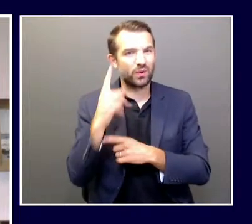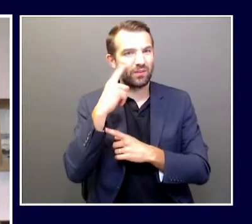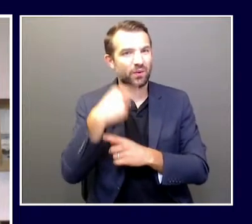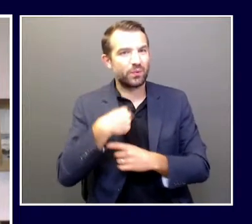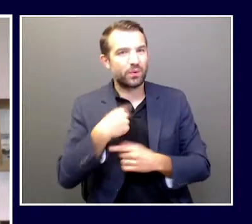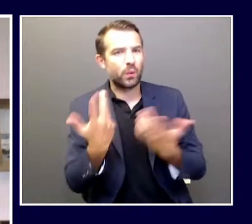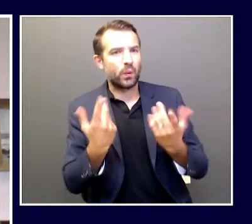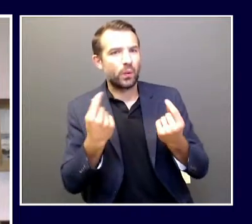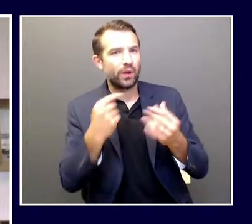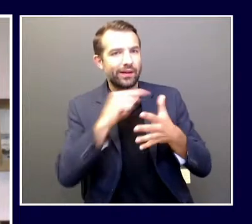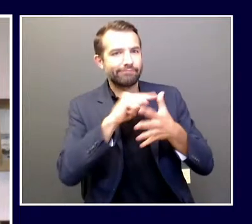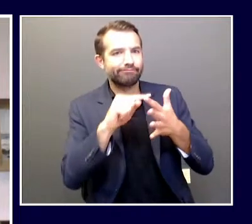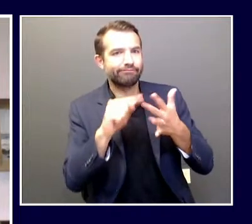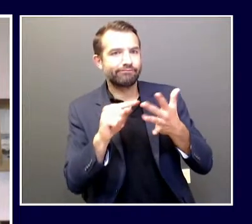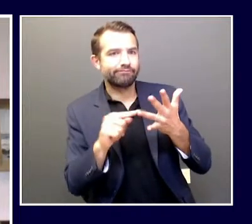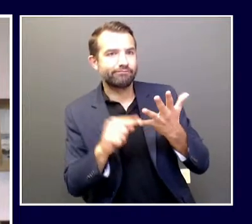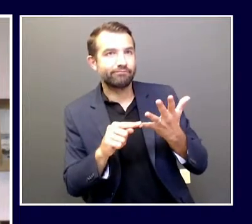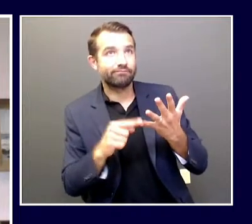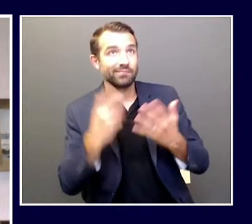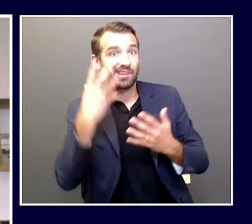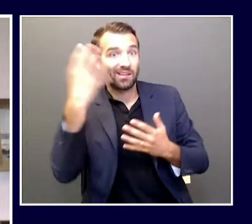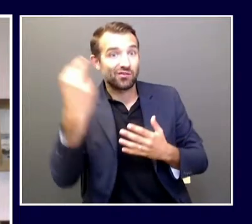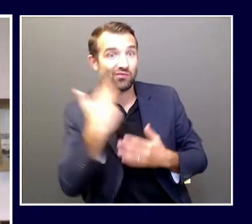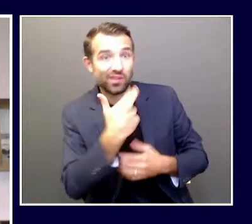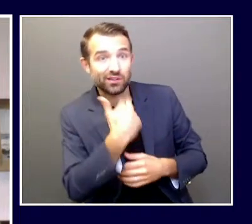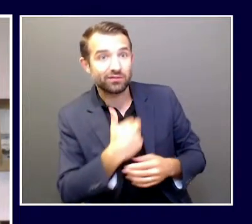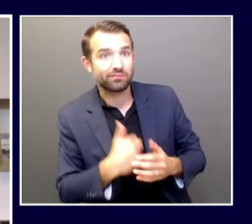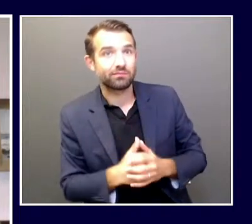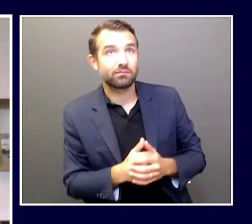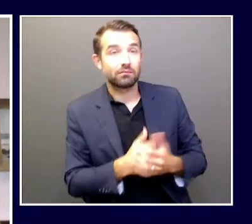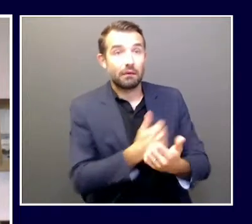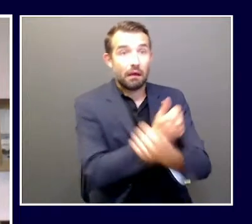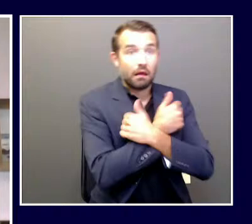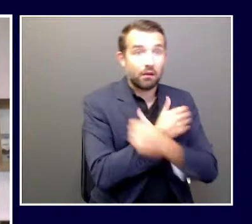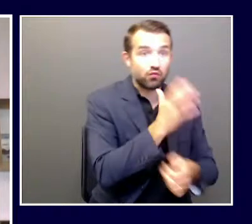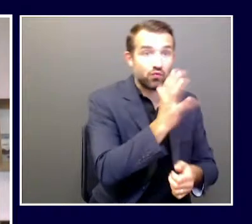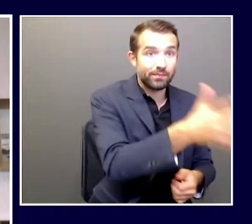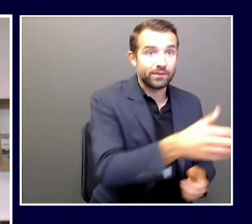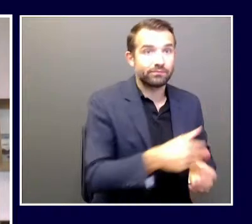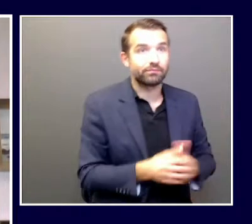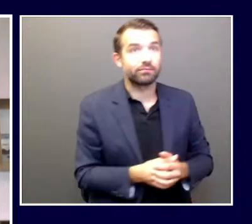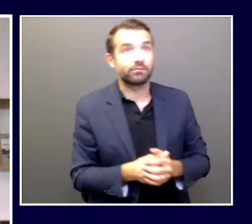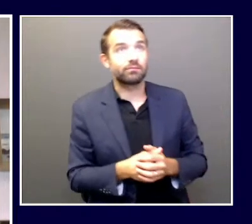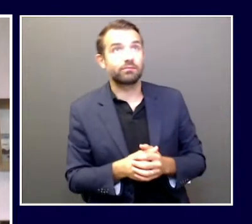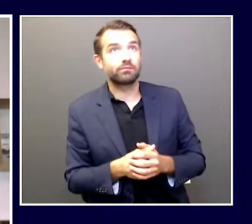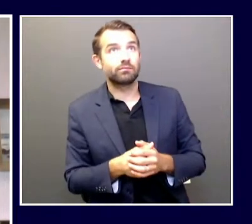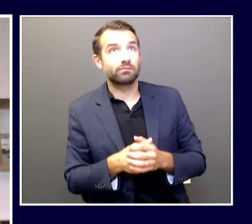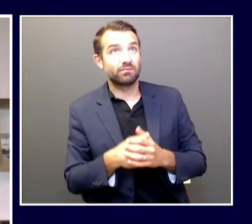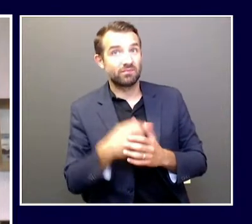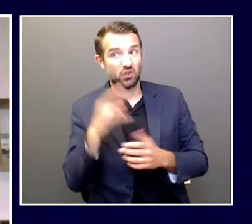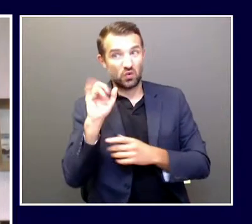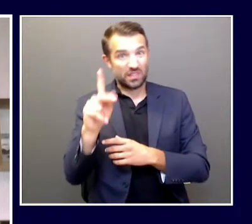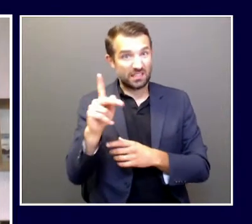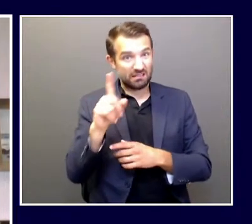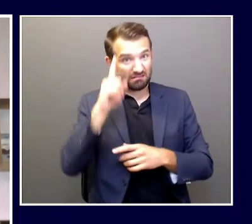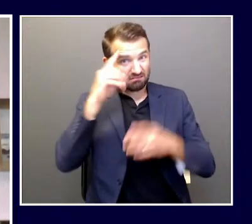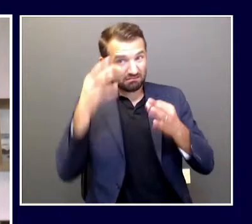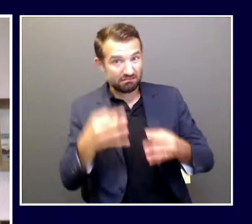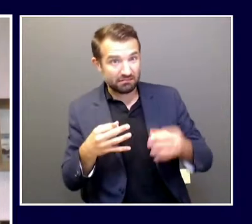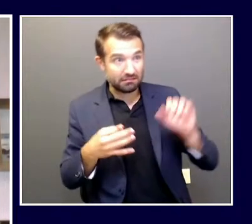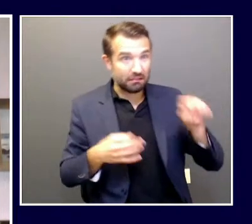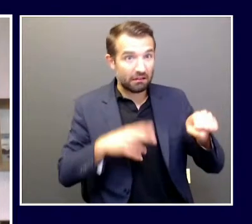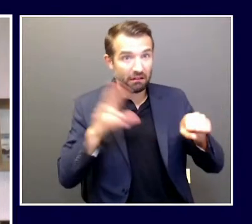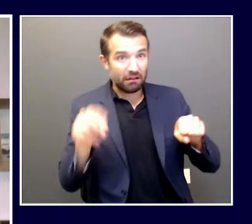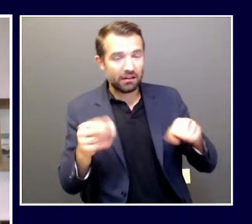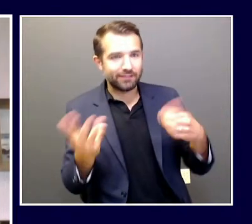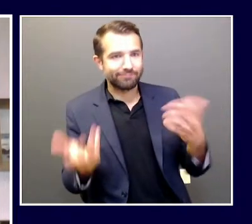to eat, to laugh, and enjoy the same airspace that many of us have not been able to have. I just